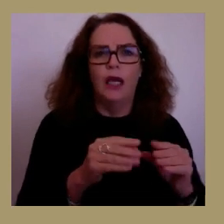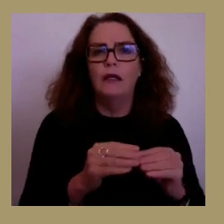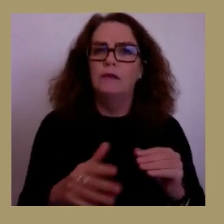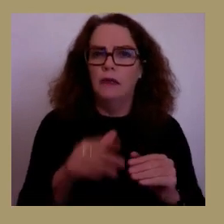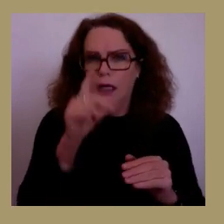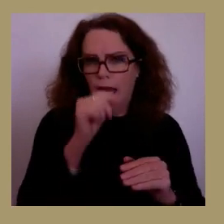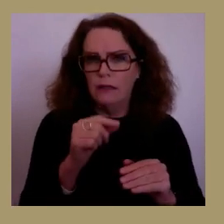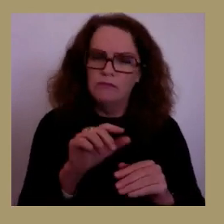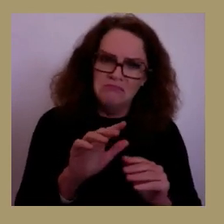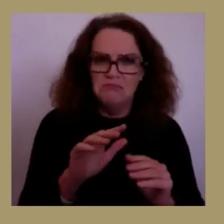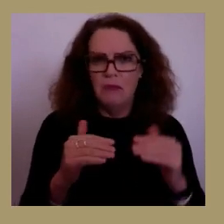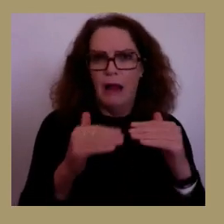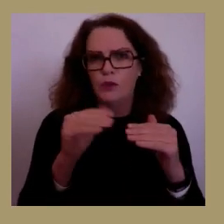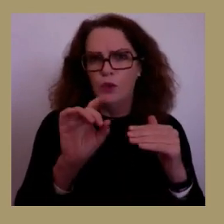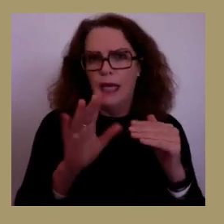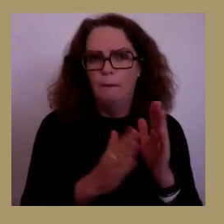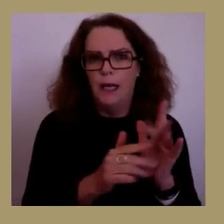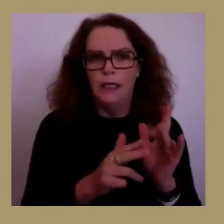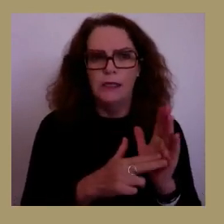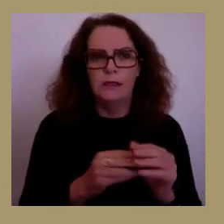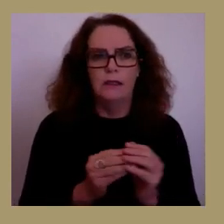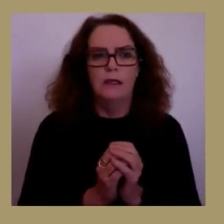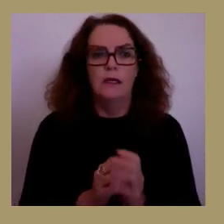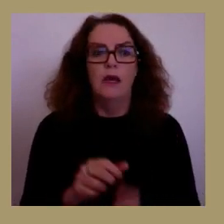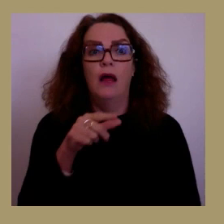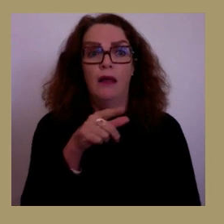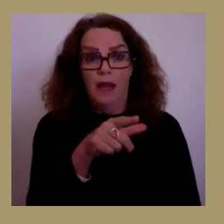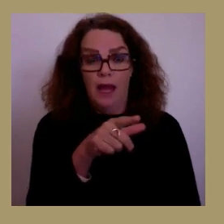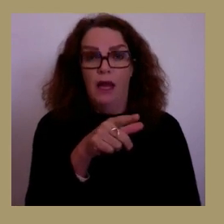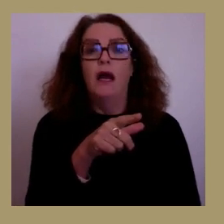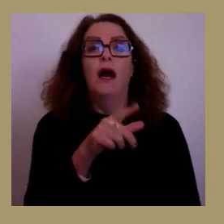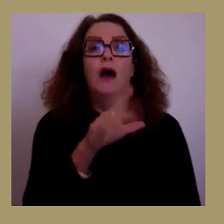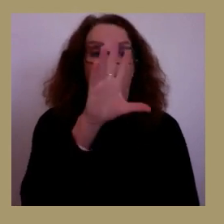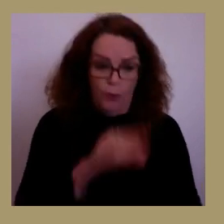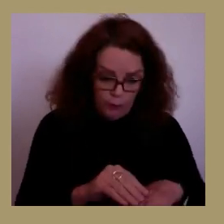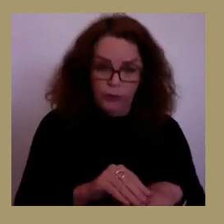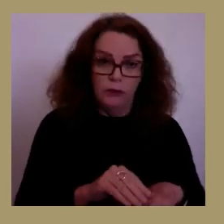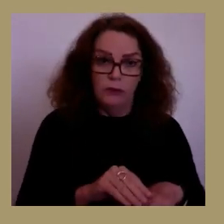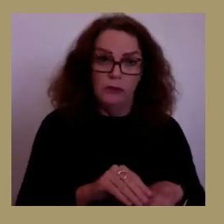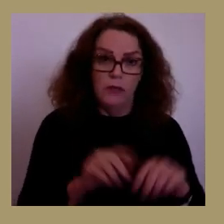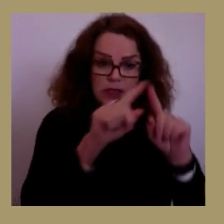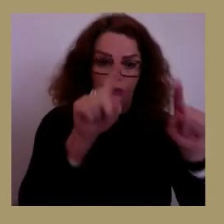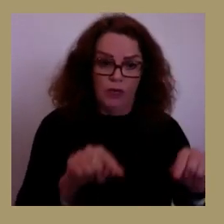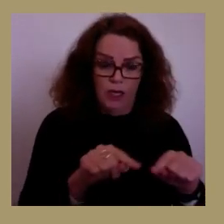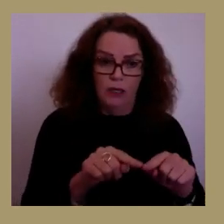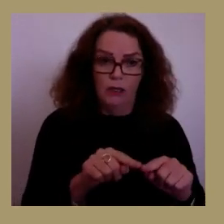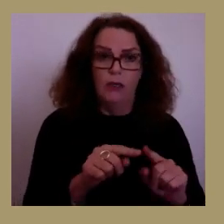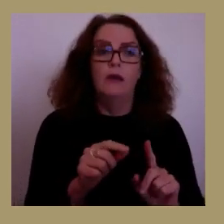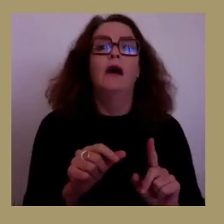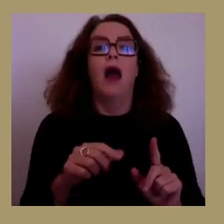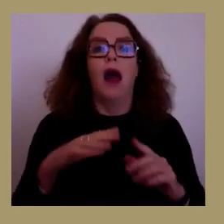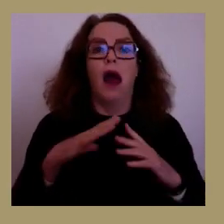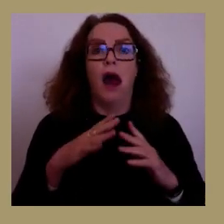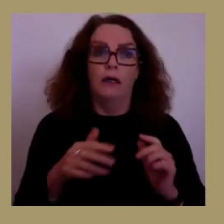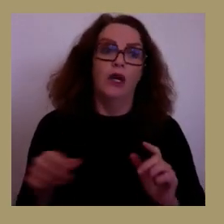customer has actually closed that screen. They are automatically redirected back to essentially the My Wallet screen, and they